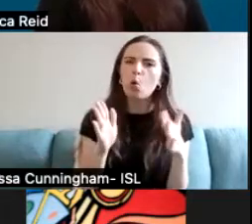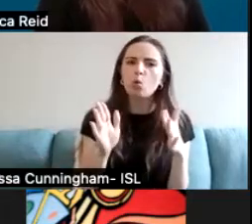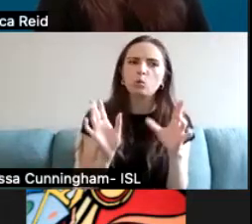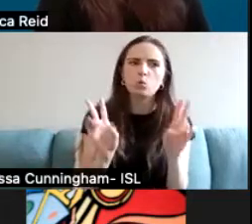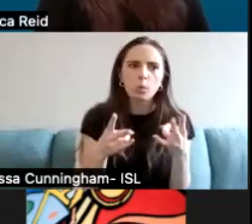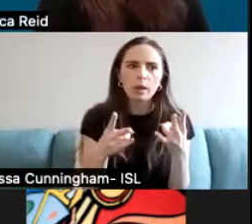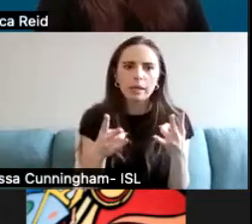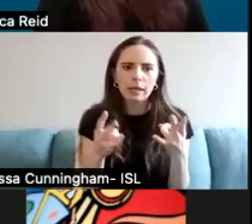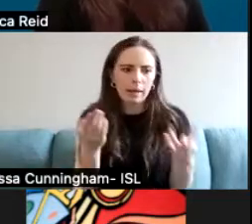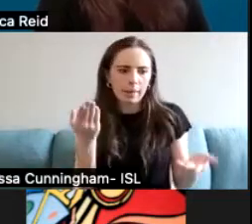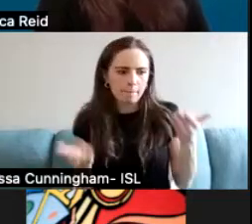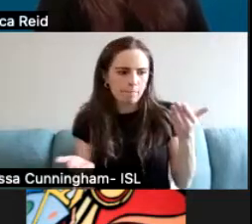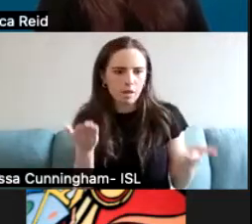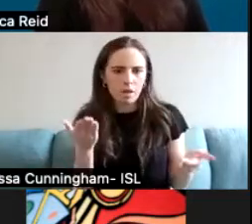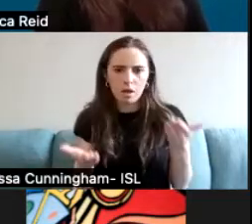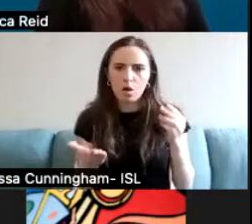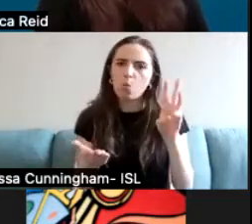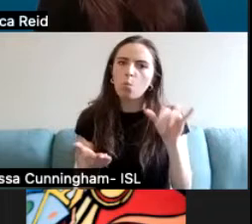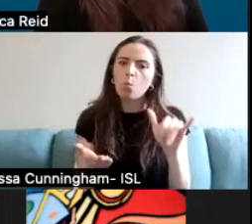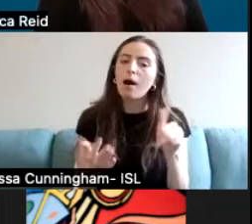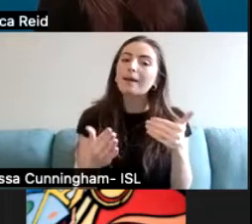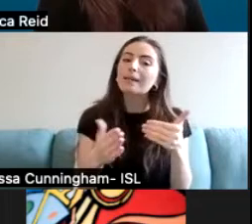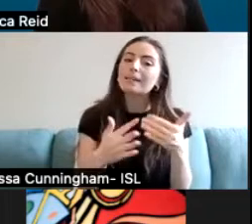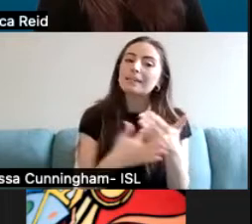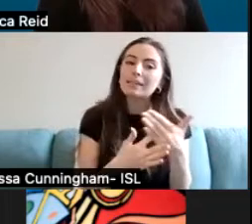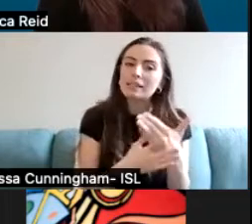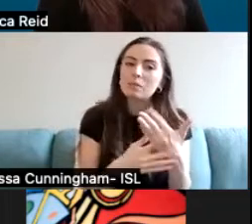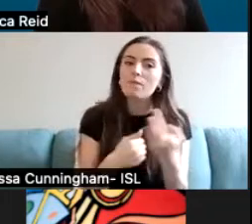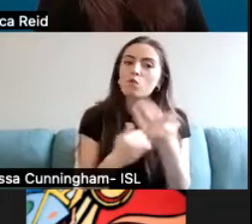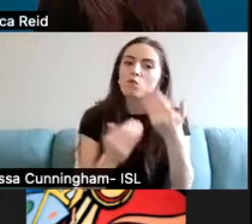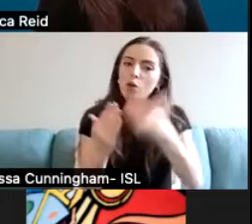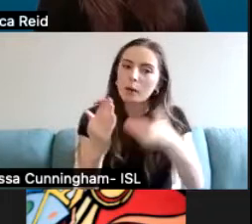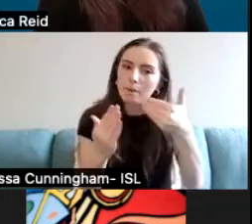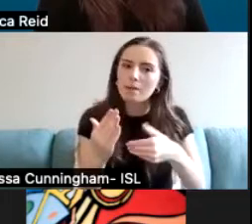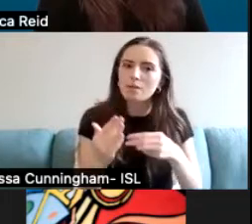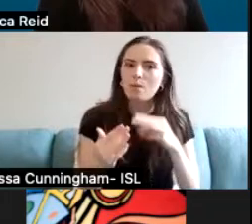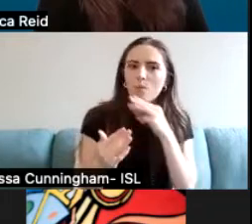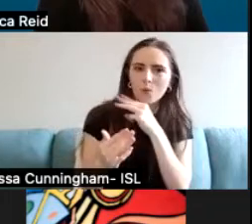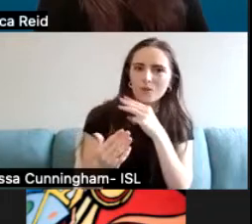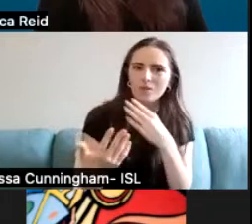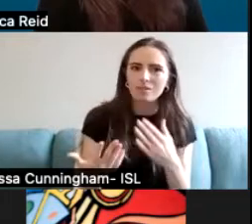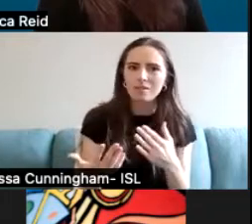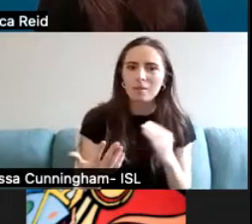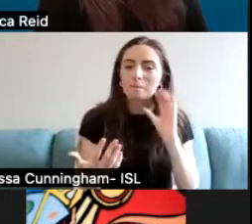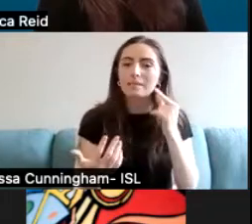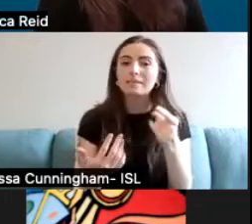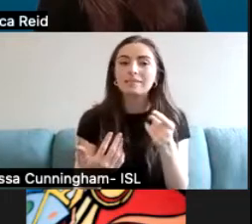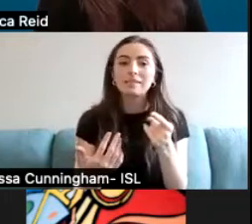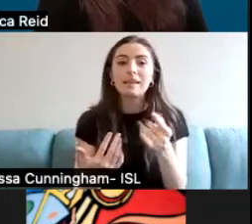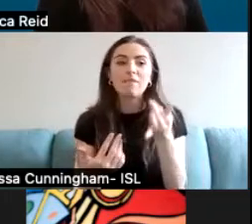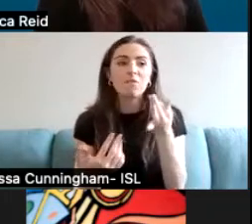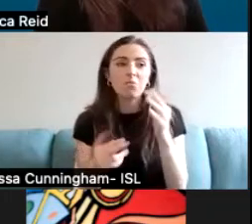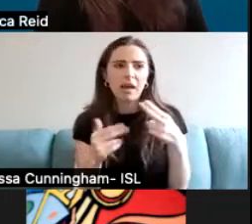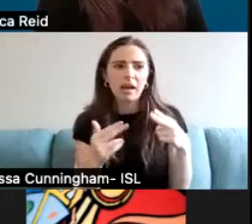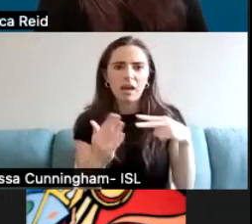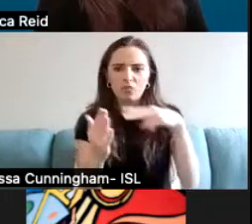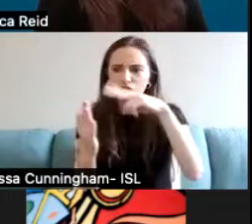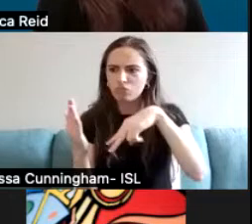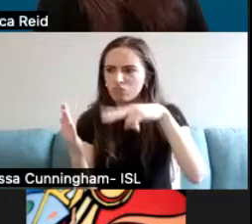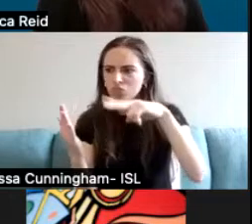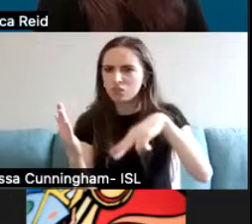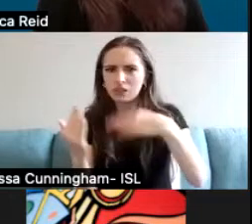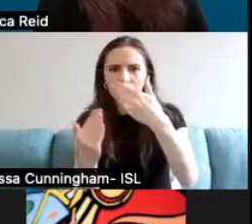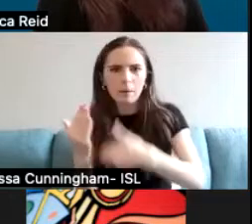why accessibility for documents is so important, because when you can't navigate